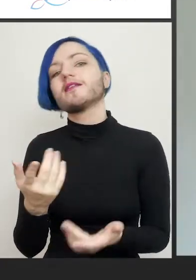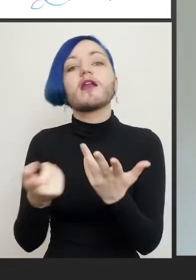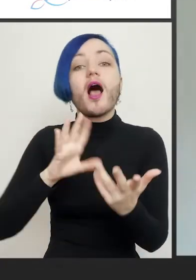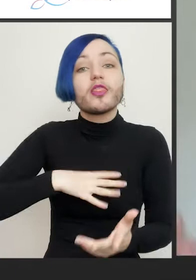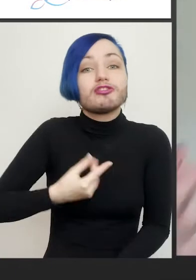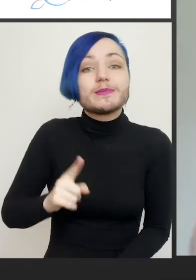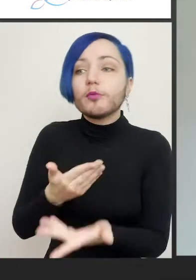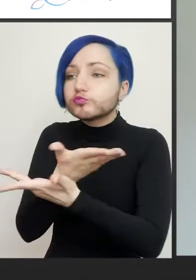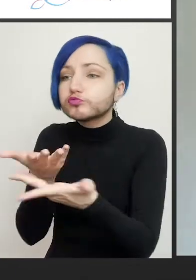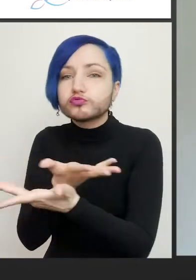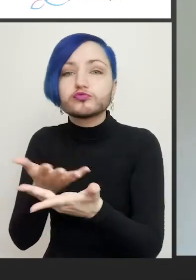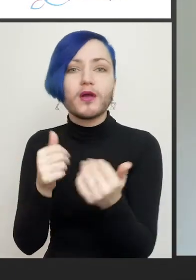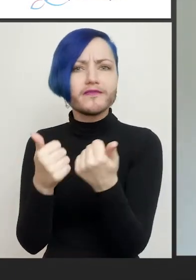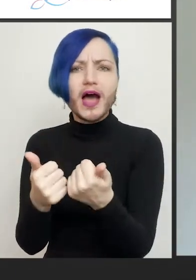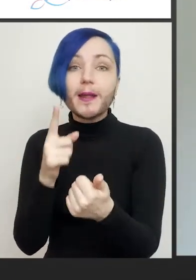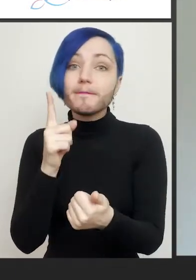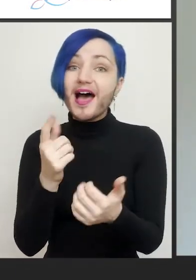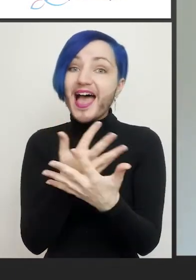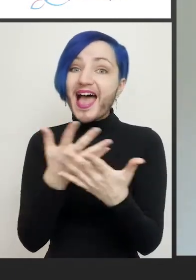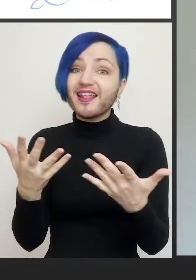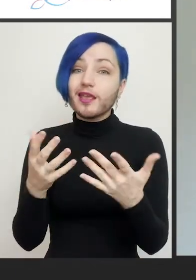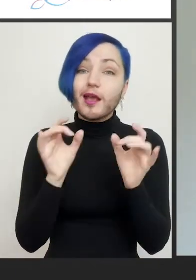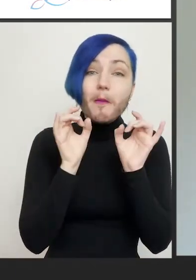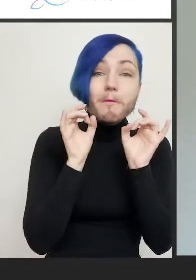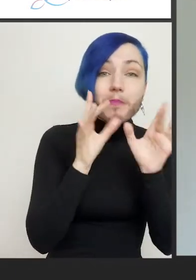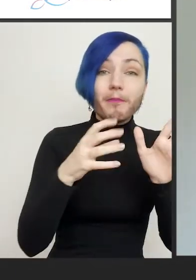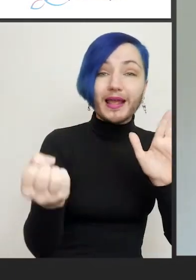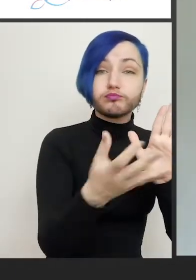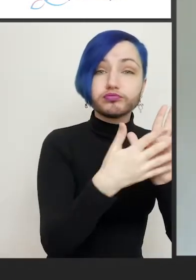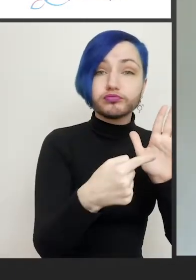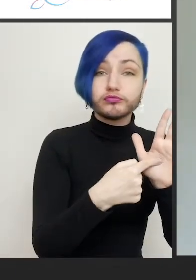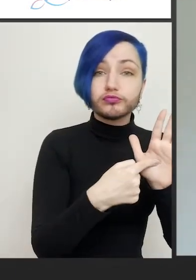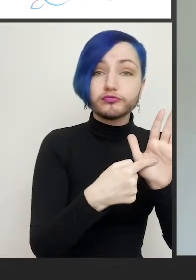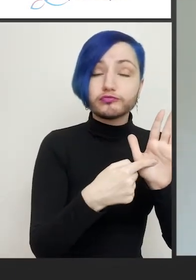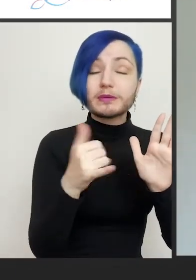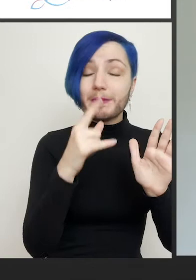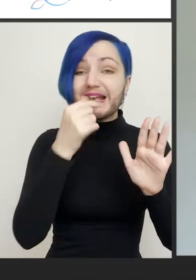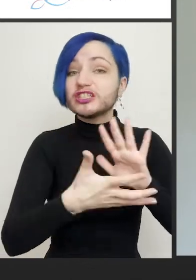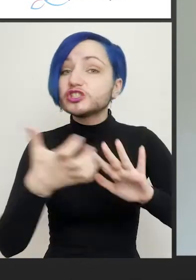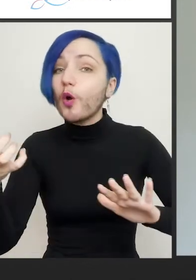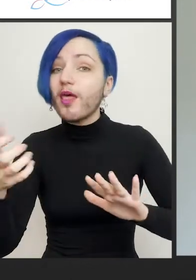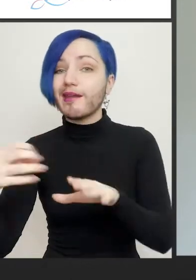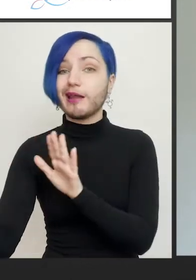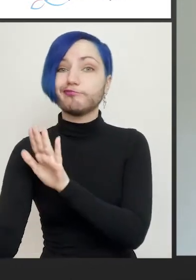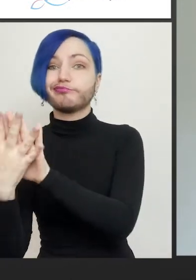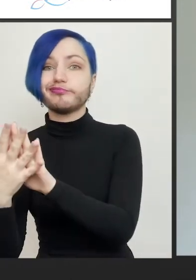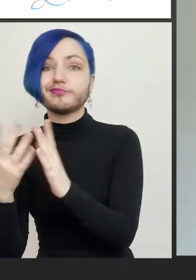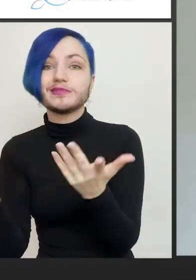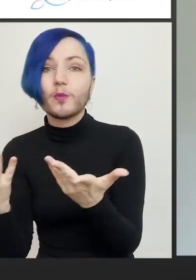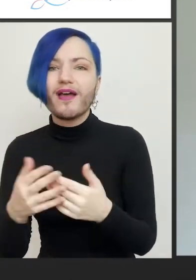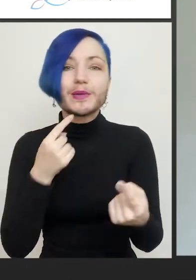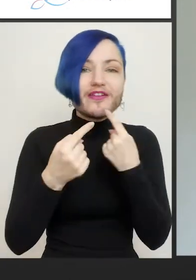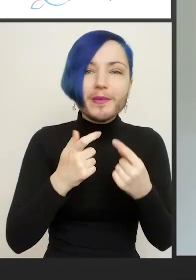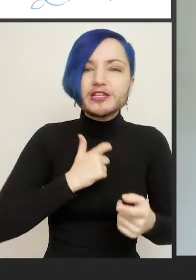trans people. That's fine, but don't put anything on in a public forum that you don't if you think it could be stolen, that information or that